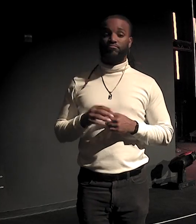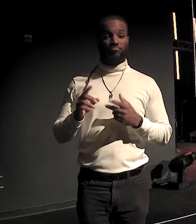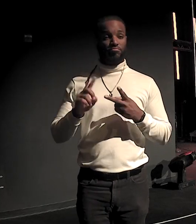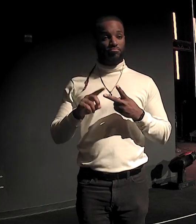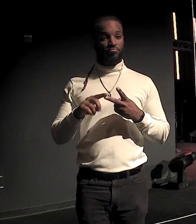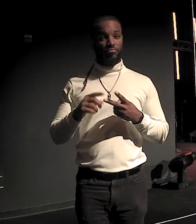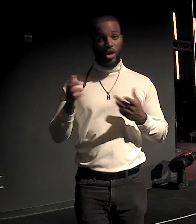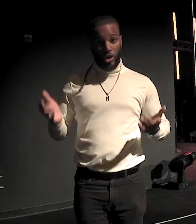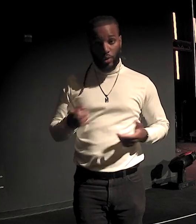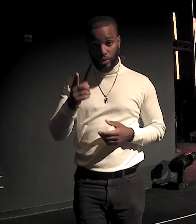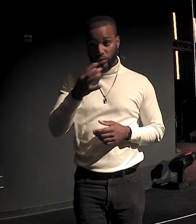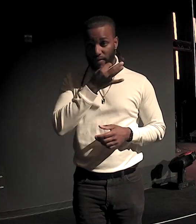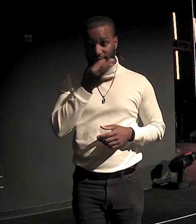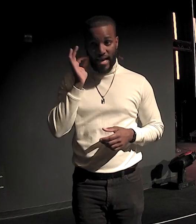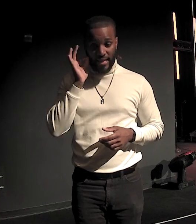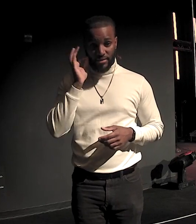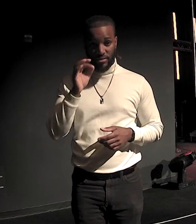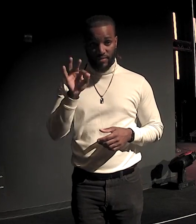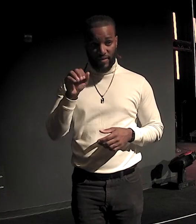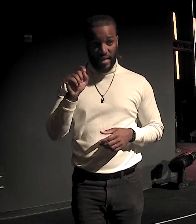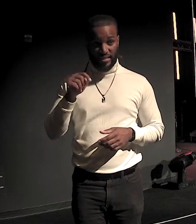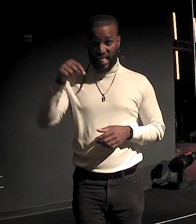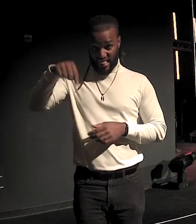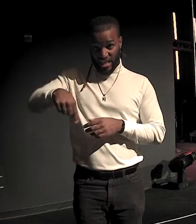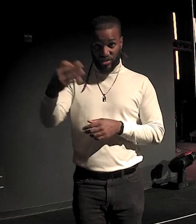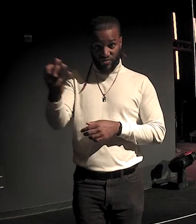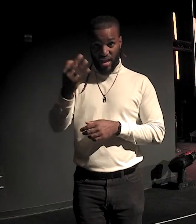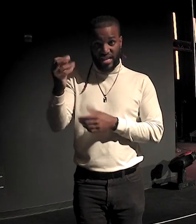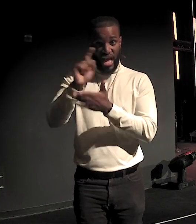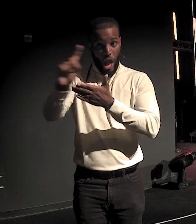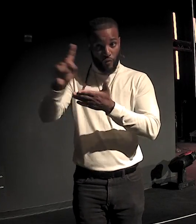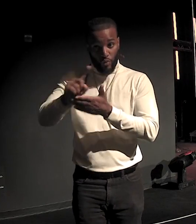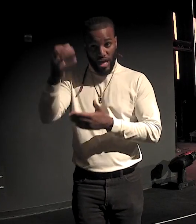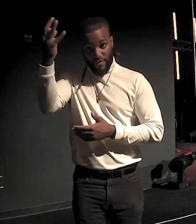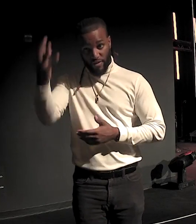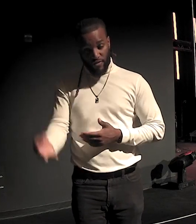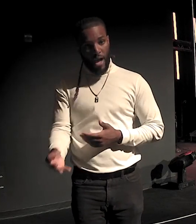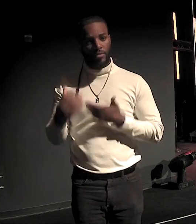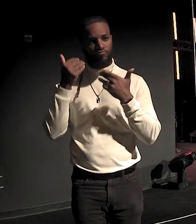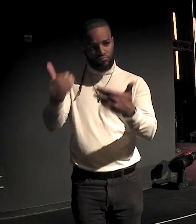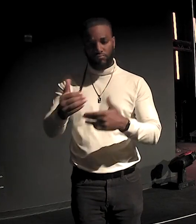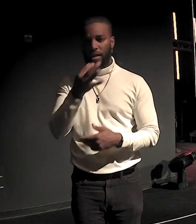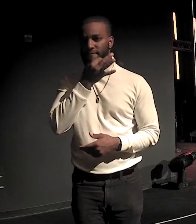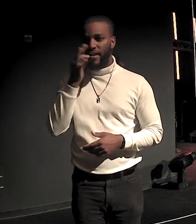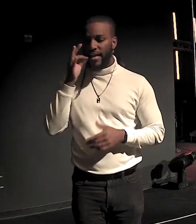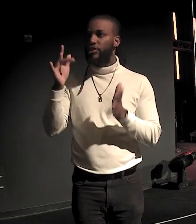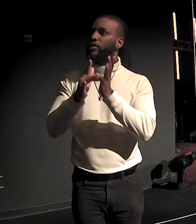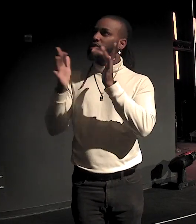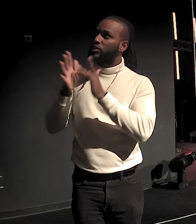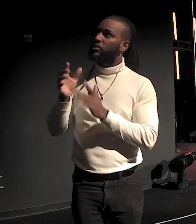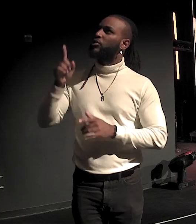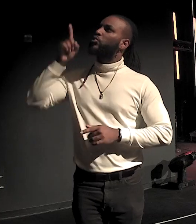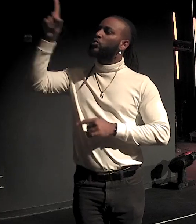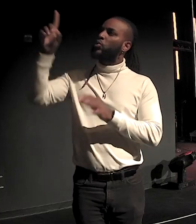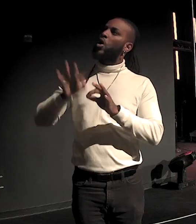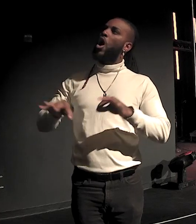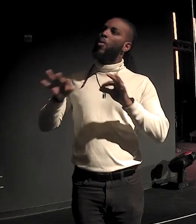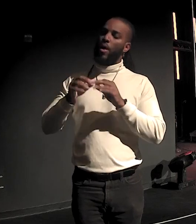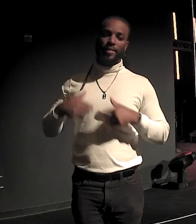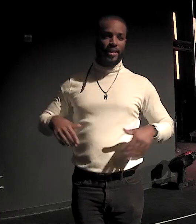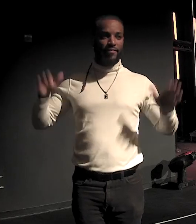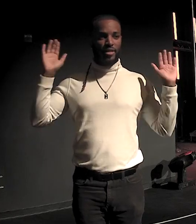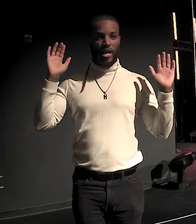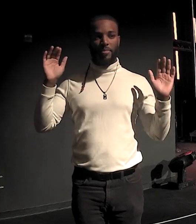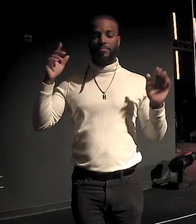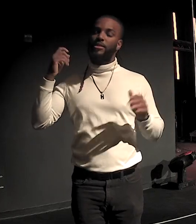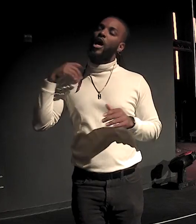I encourage you to fast. This Friday, join us in this fast where we say, Jesus, you are worth giving up because